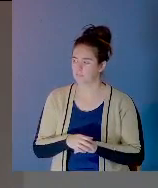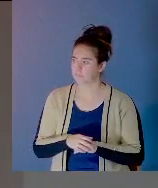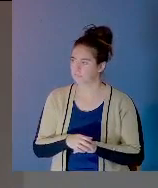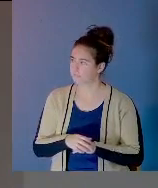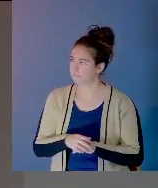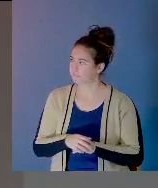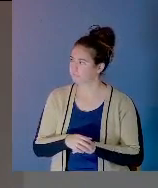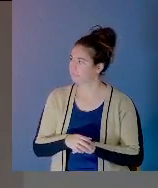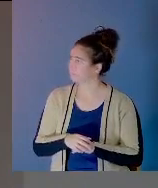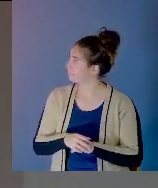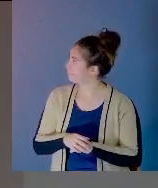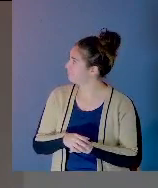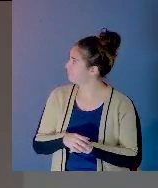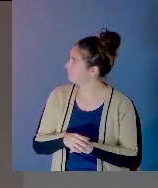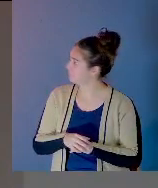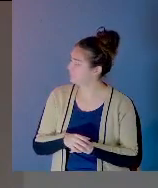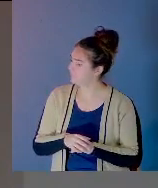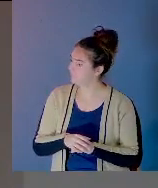let them